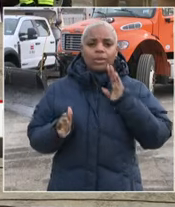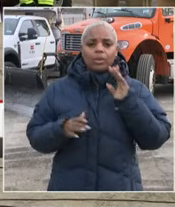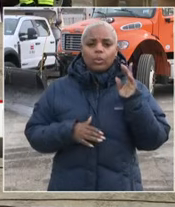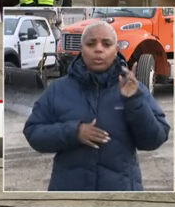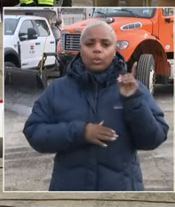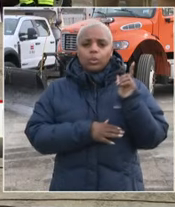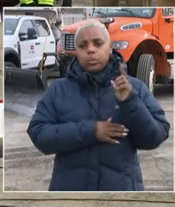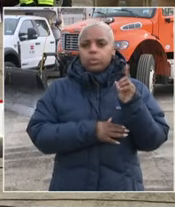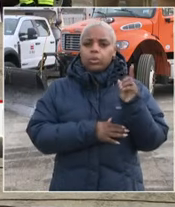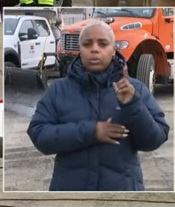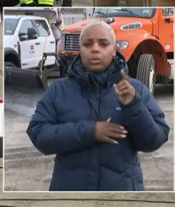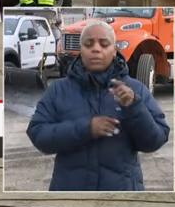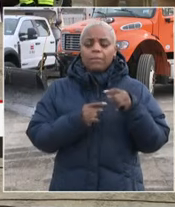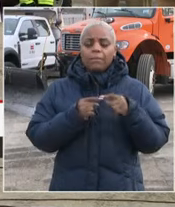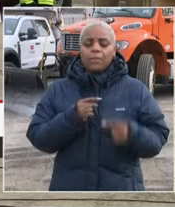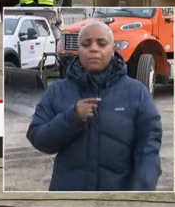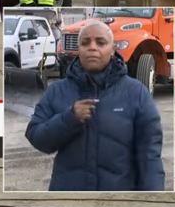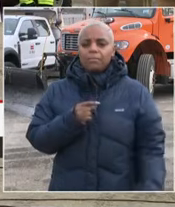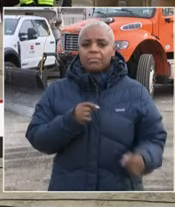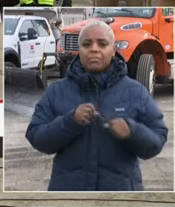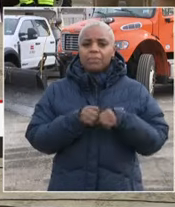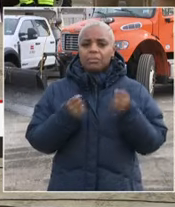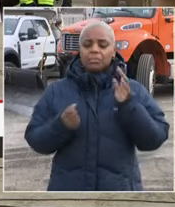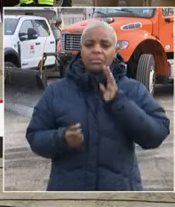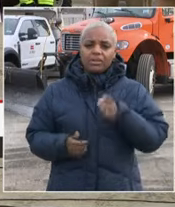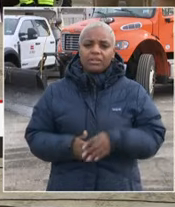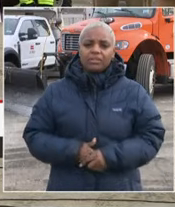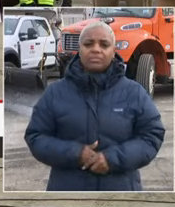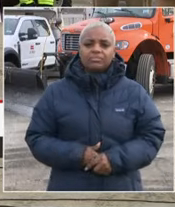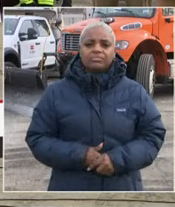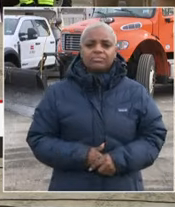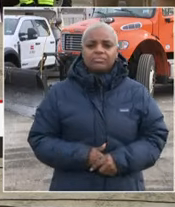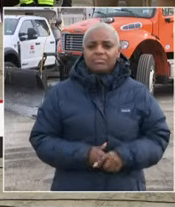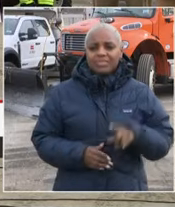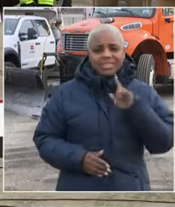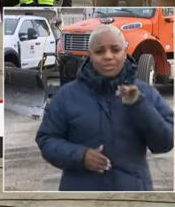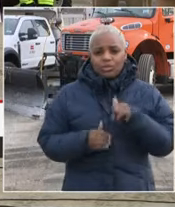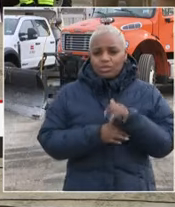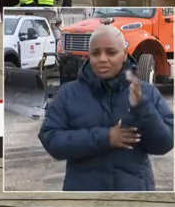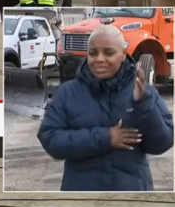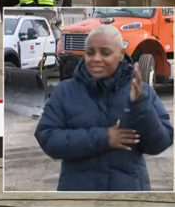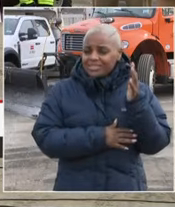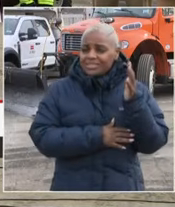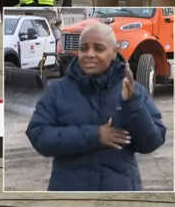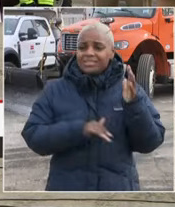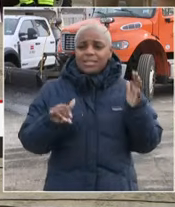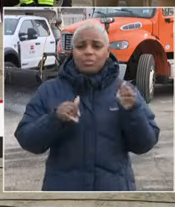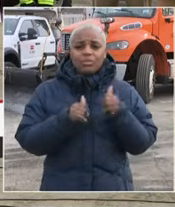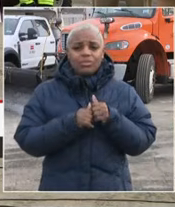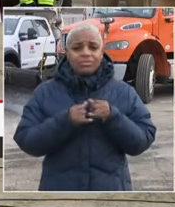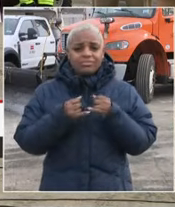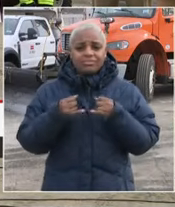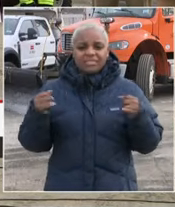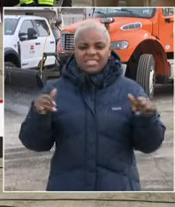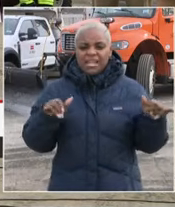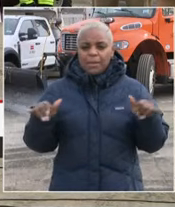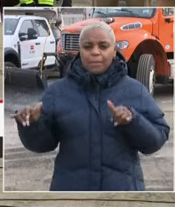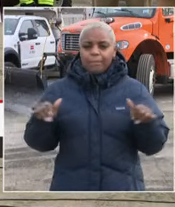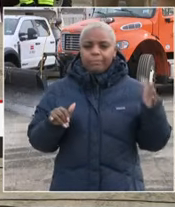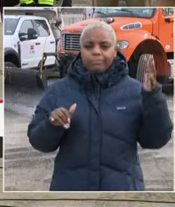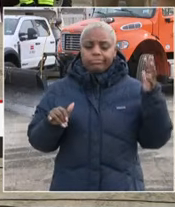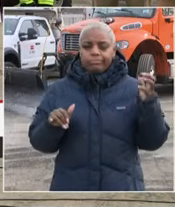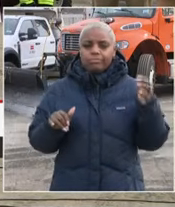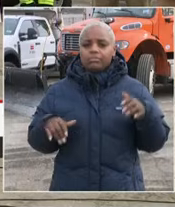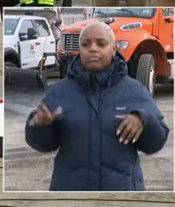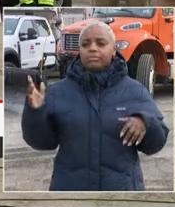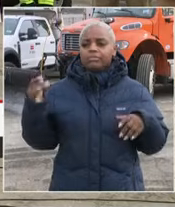So you typically, have the risk with trees, and now you have this risk with ice. So that's what we're going to be paying close attention to. And as you've